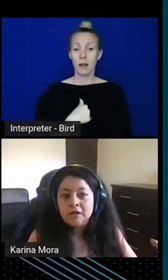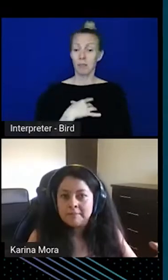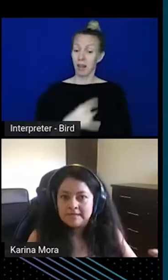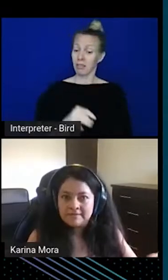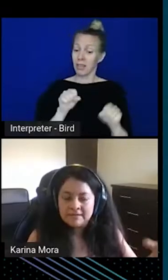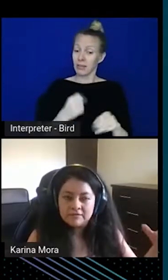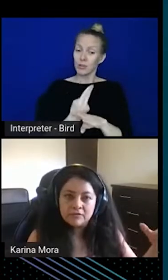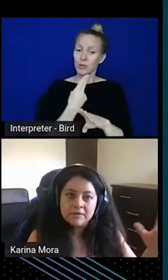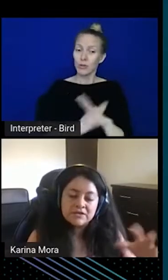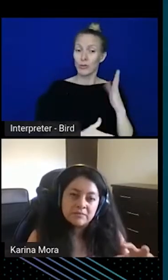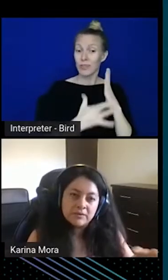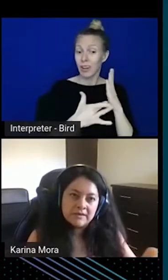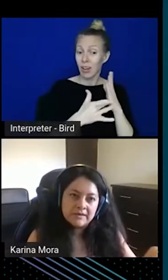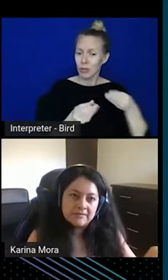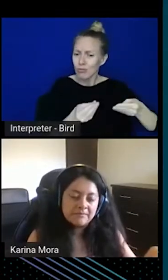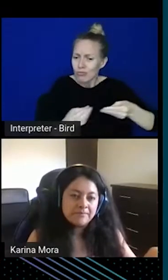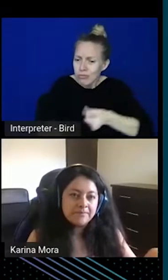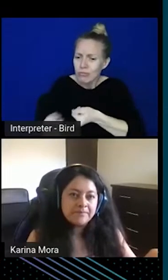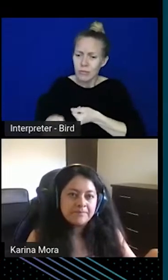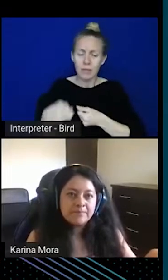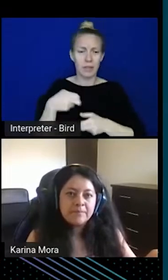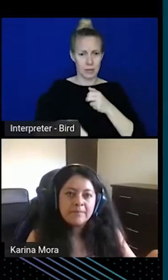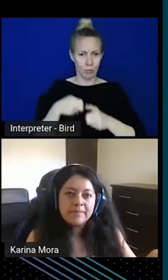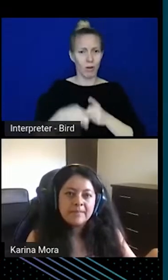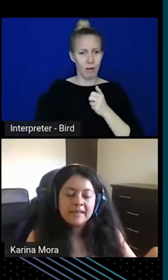to solve business, to merge both things.